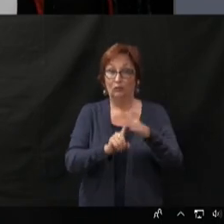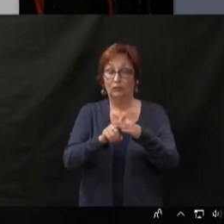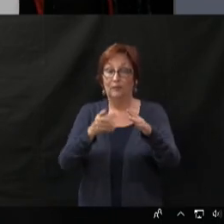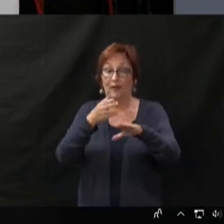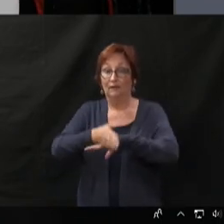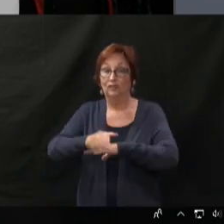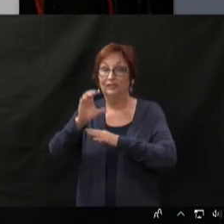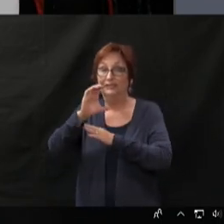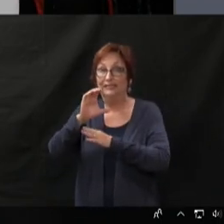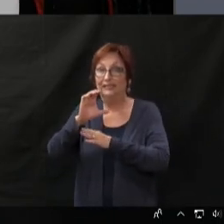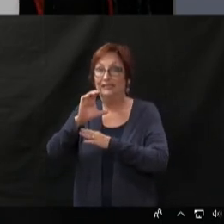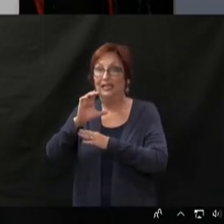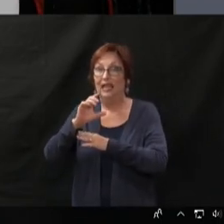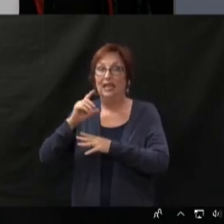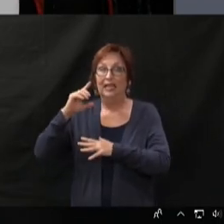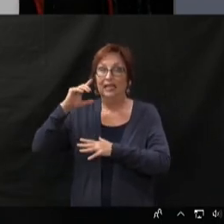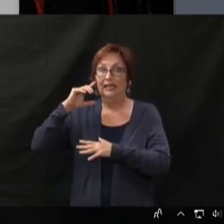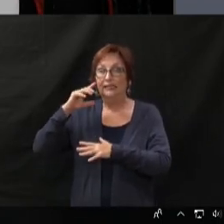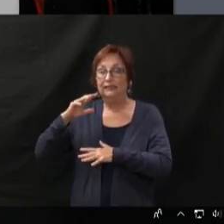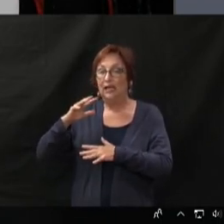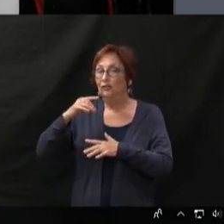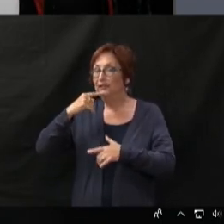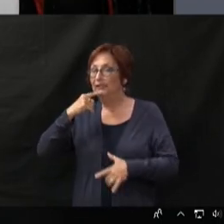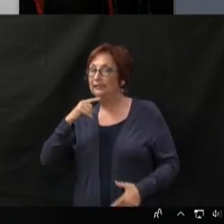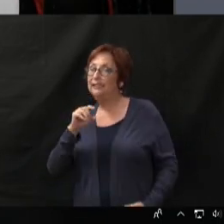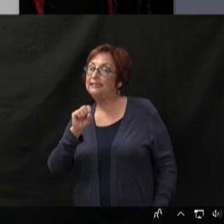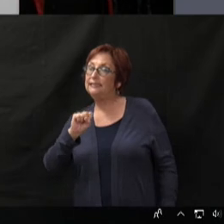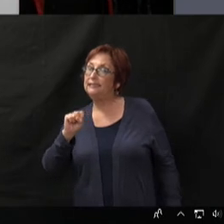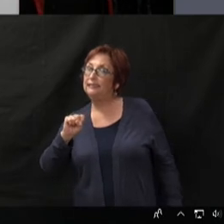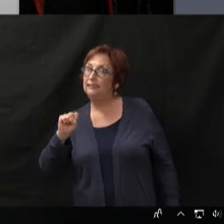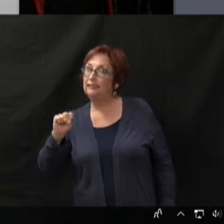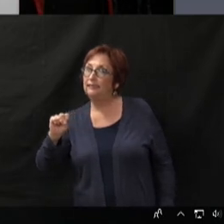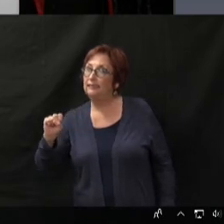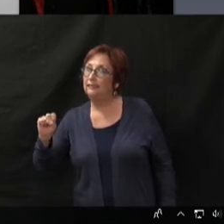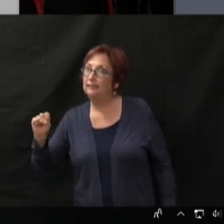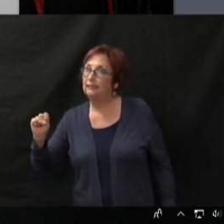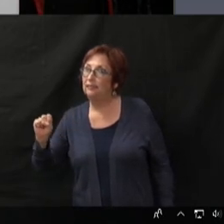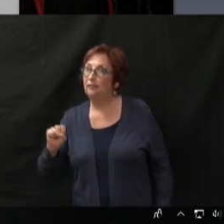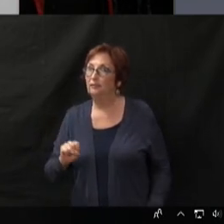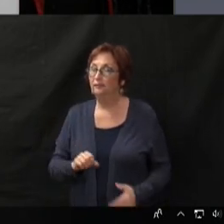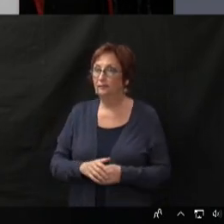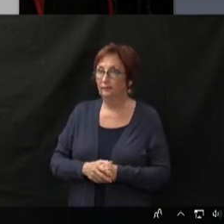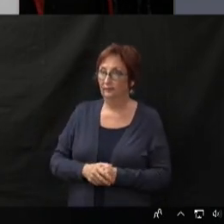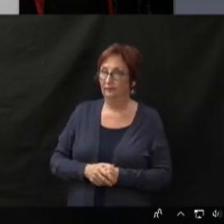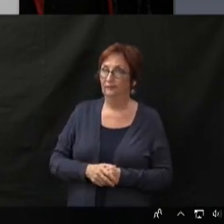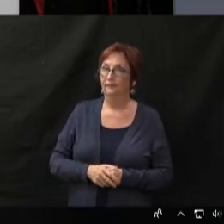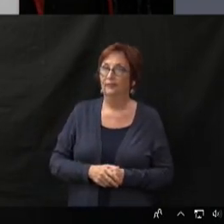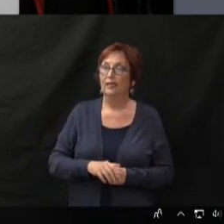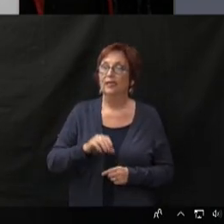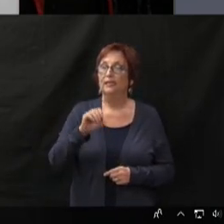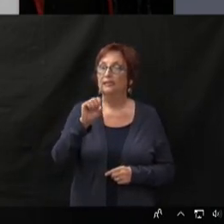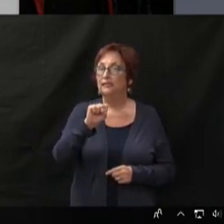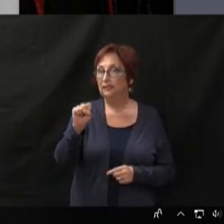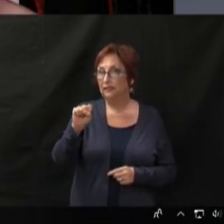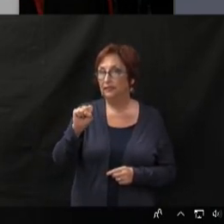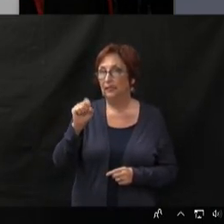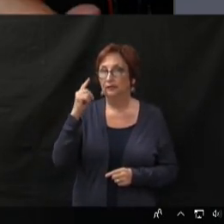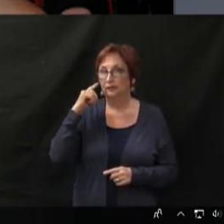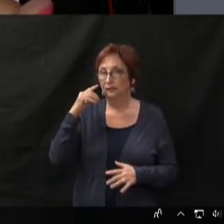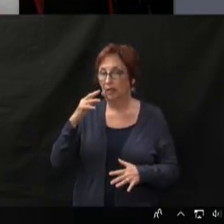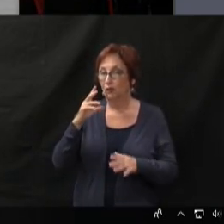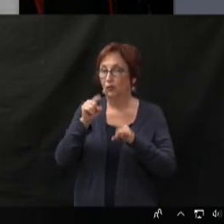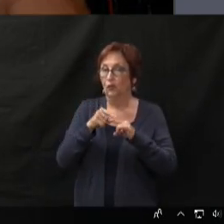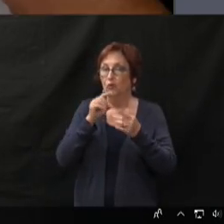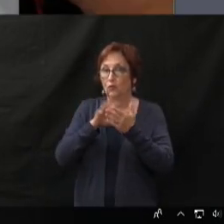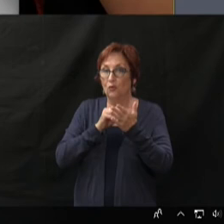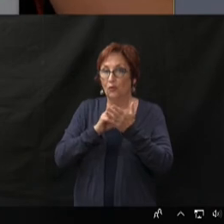Okay? Does everybody understand that? If a stick vowel comes after a C, it says S. When we learn